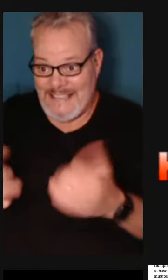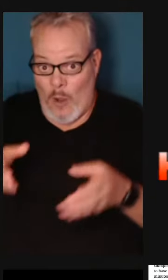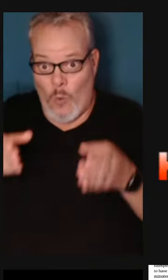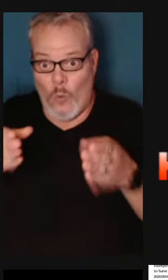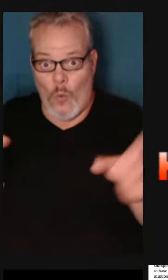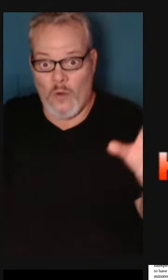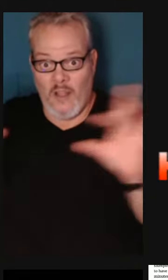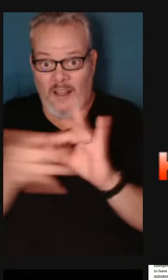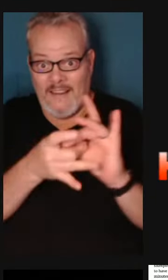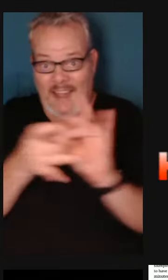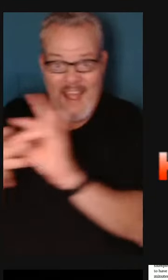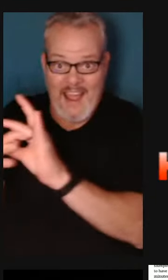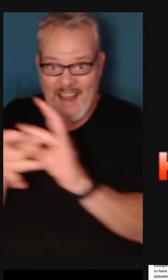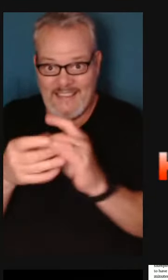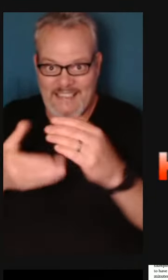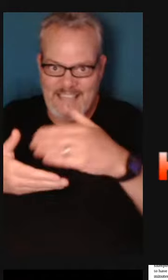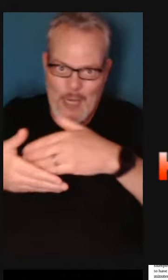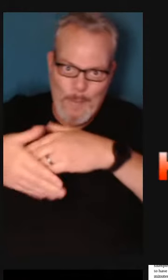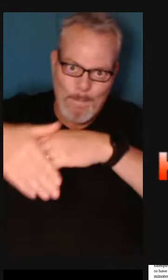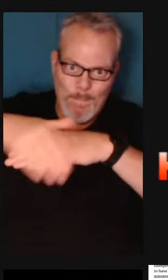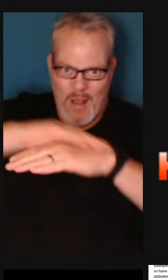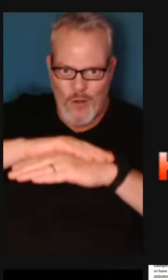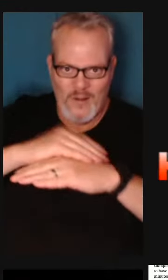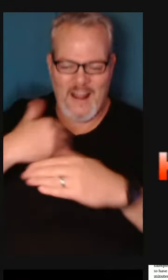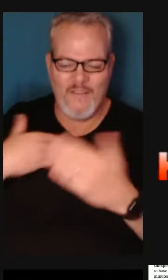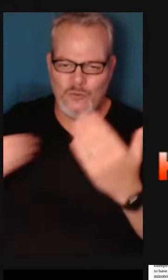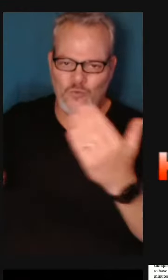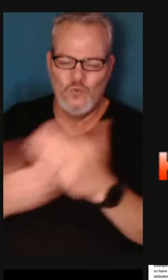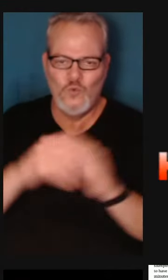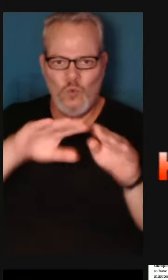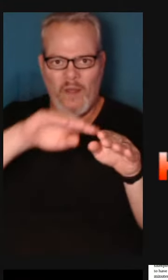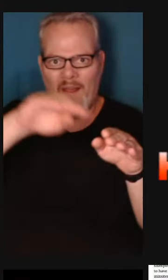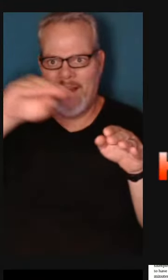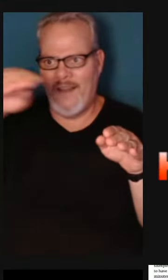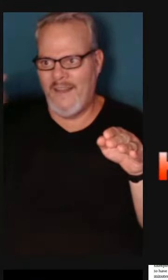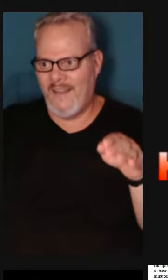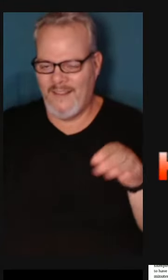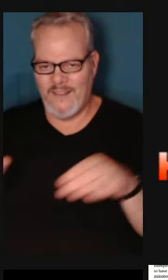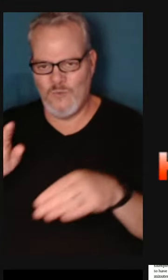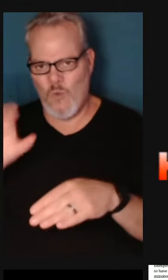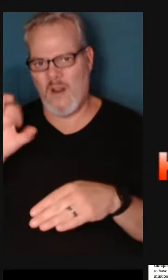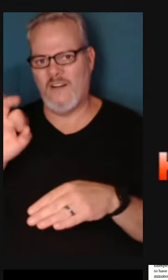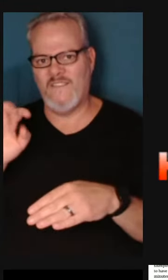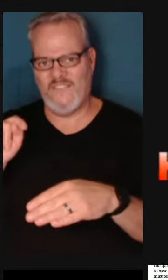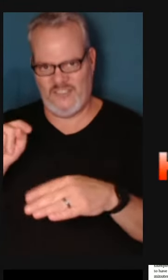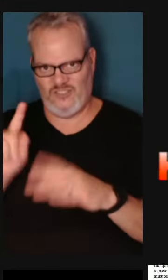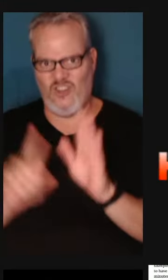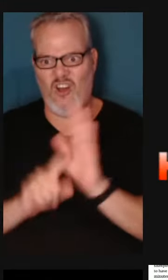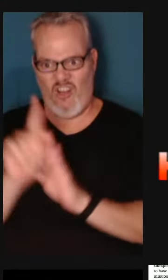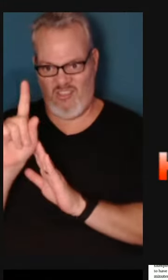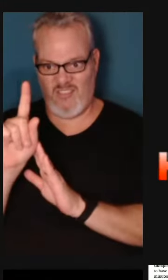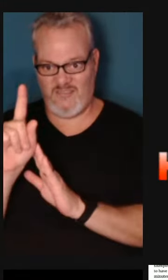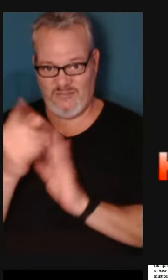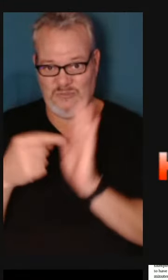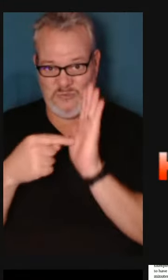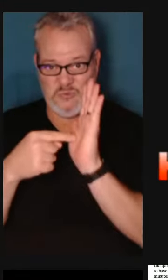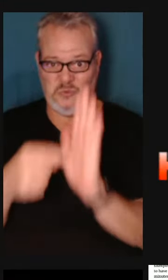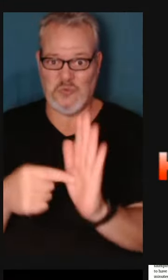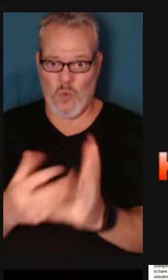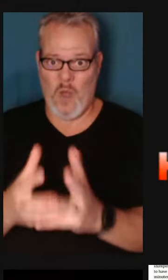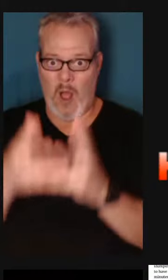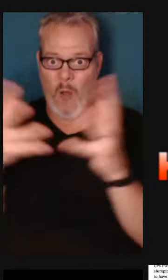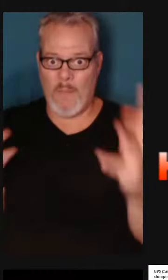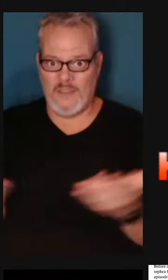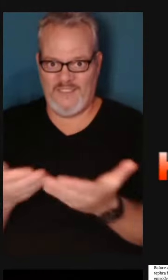is getting buried, and there's a new hill that's over 100 feet tall in that same area. So just to show how much things can change and how